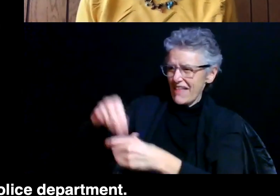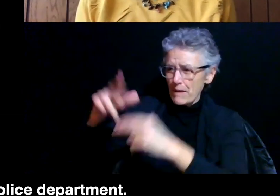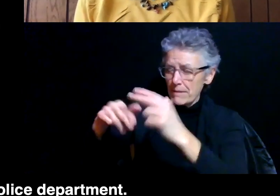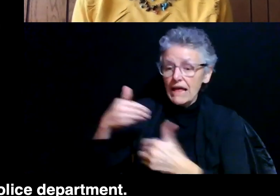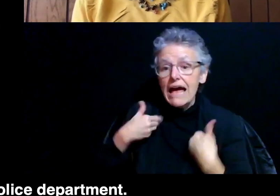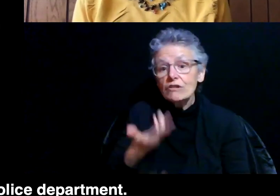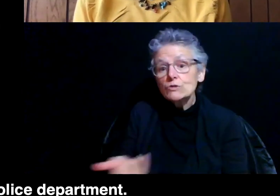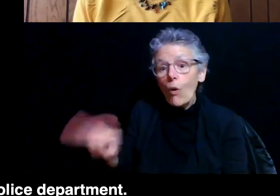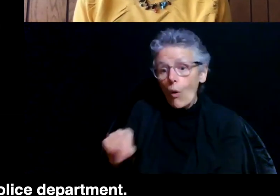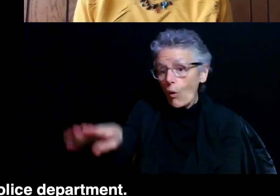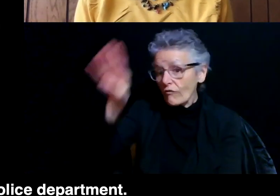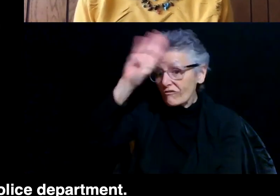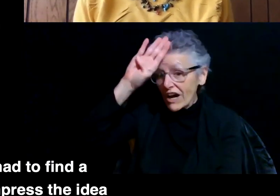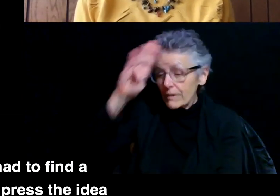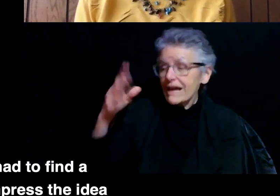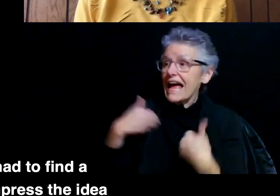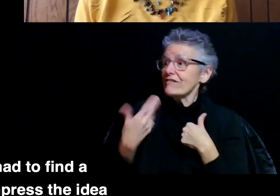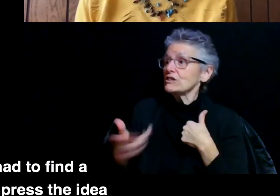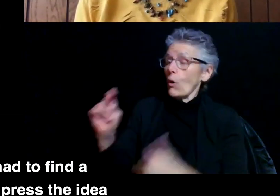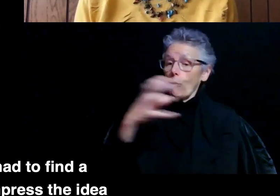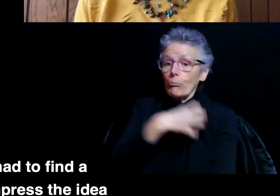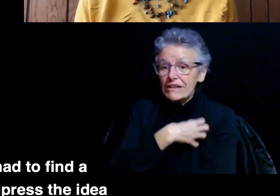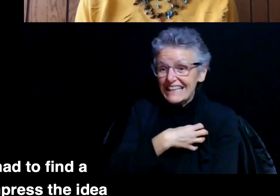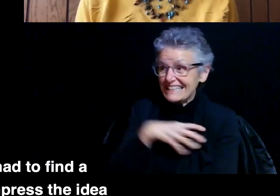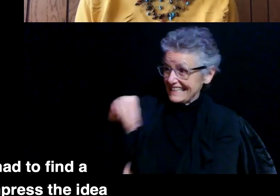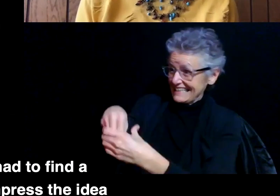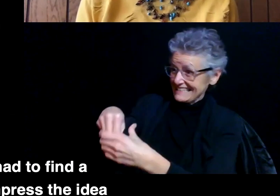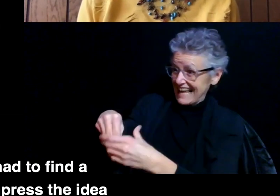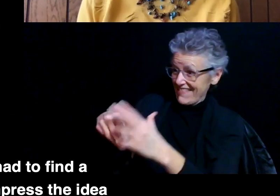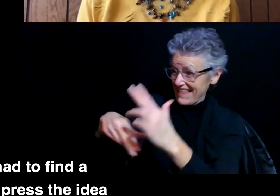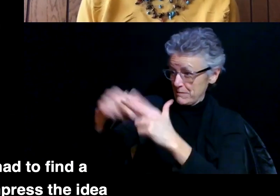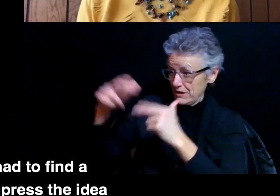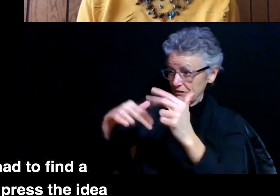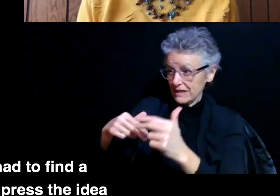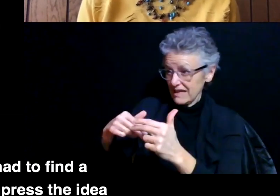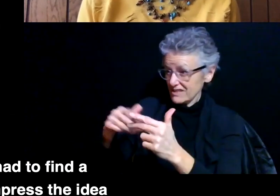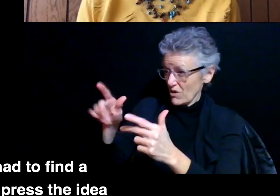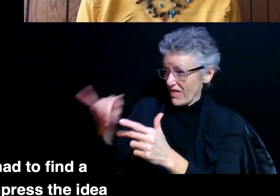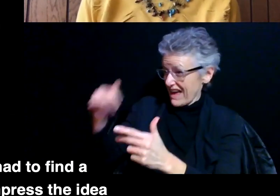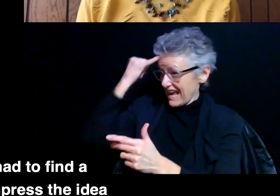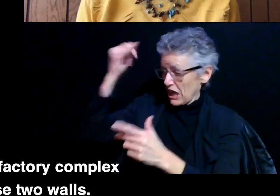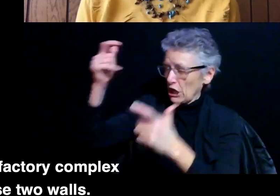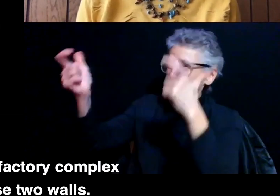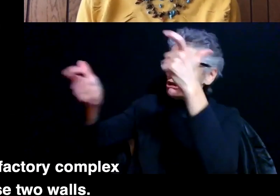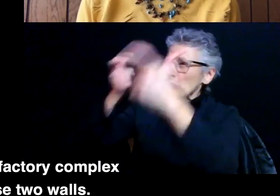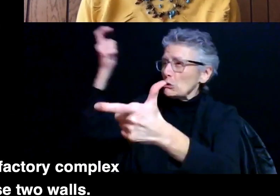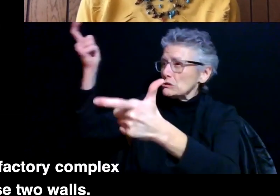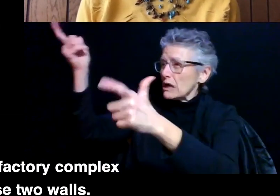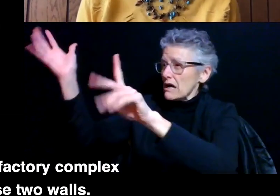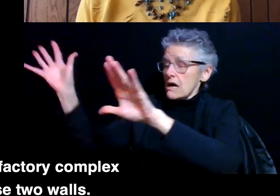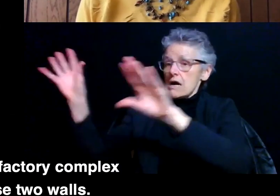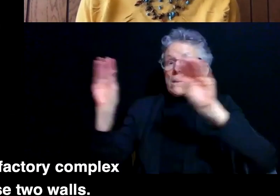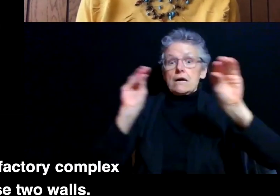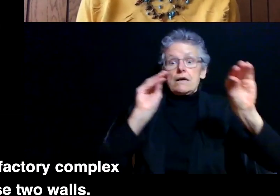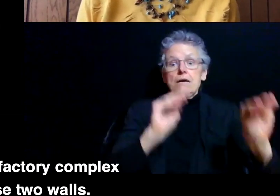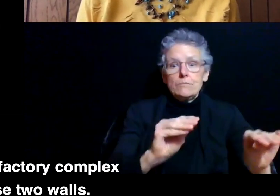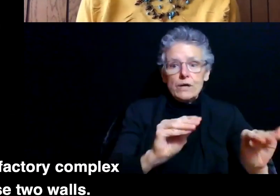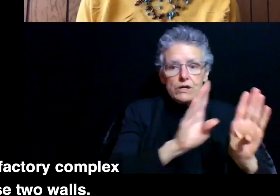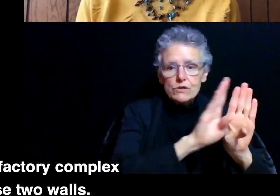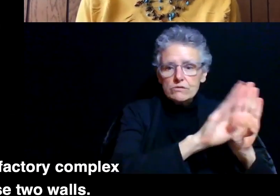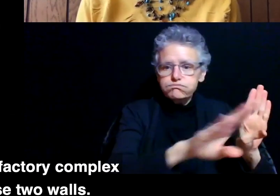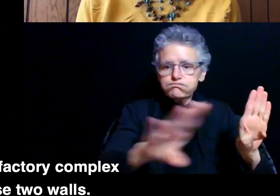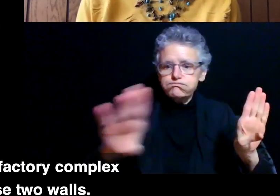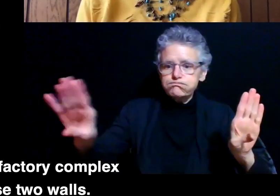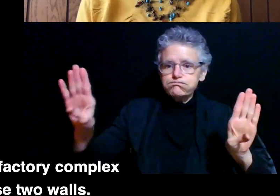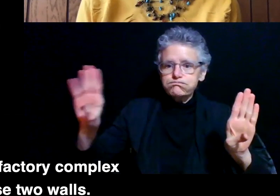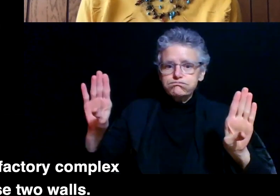department and its own police department. And he had to find a way to compress the idea of that huge factory complex onto